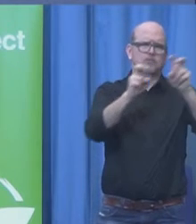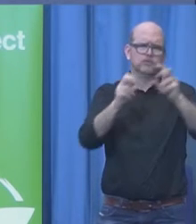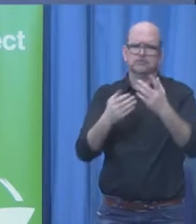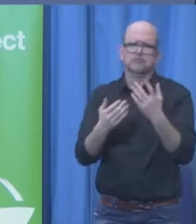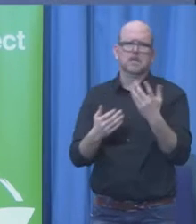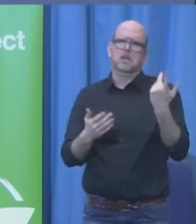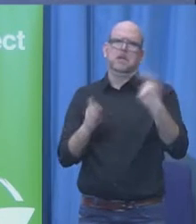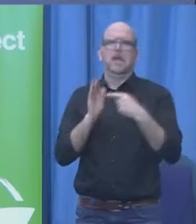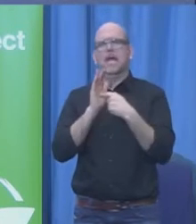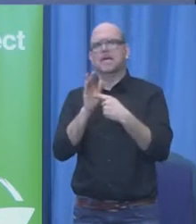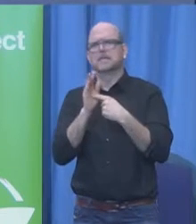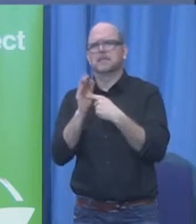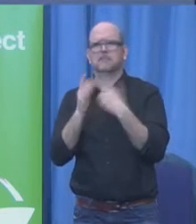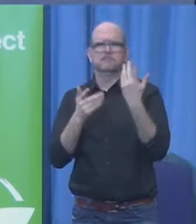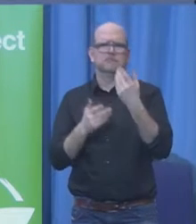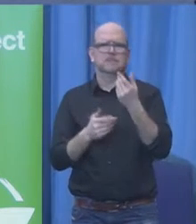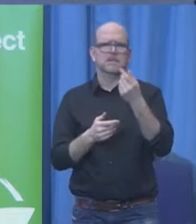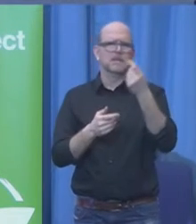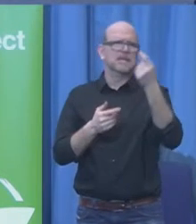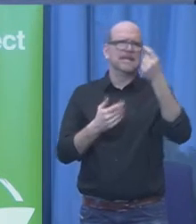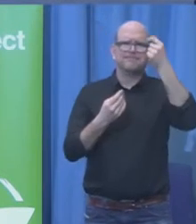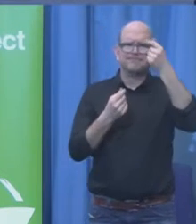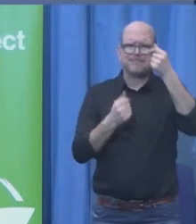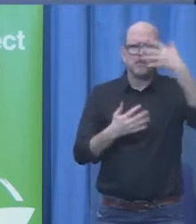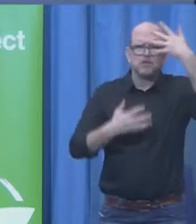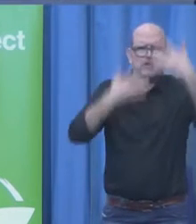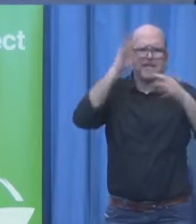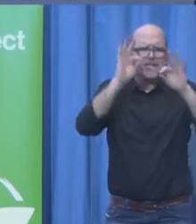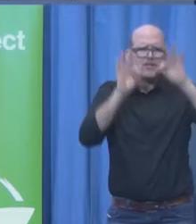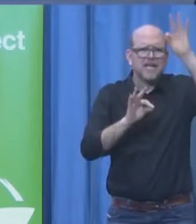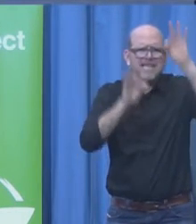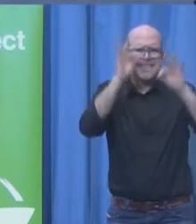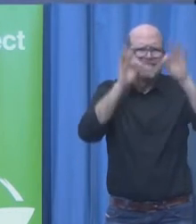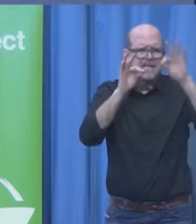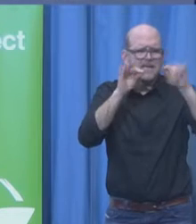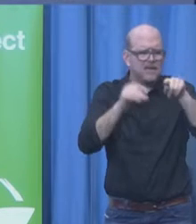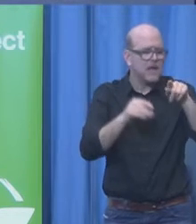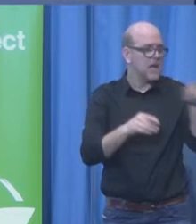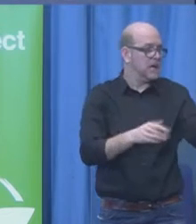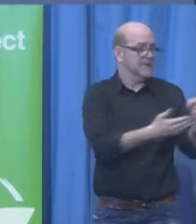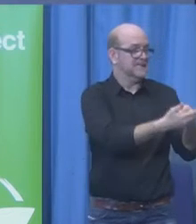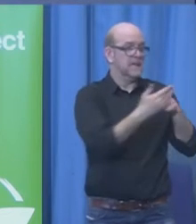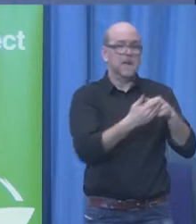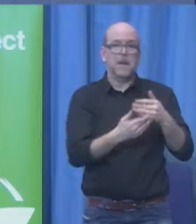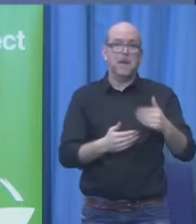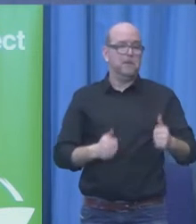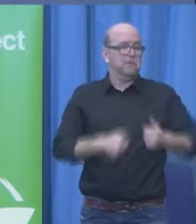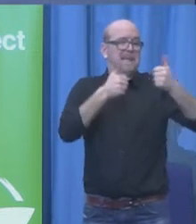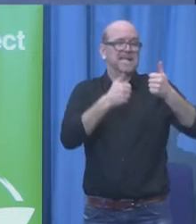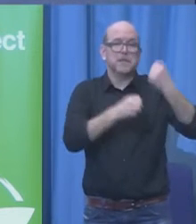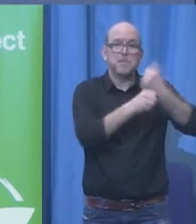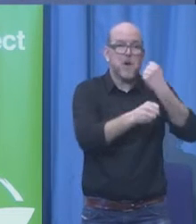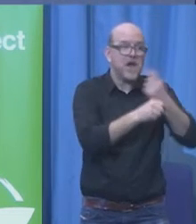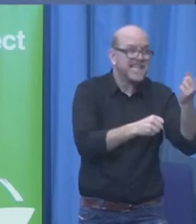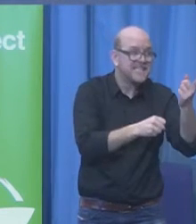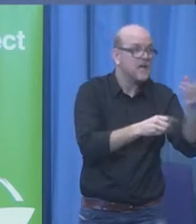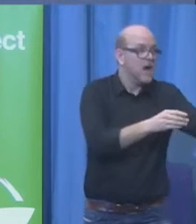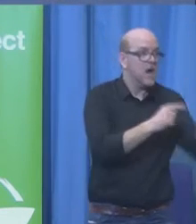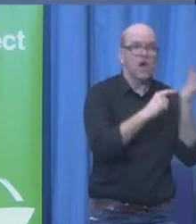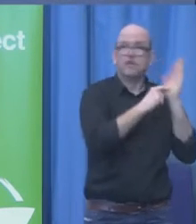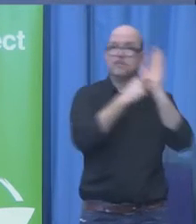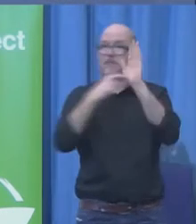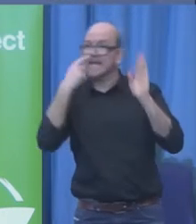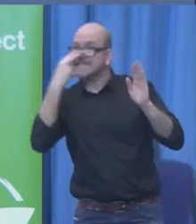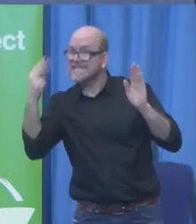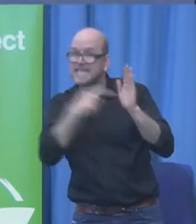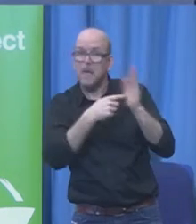relation to monitor, I would not want to call it monitor, as you asked about monitoring exactly, but it is or controlling. You said controlling. I would say